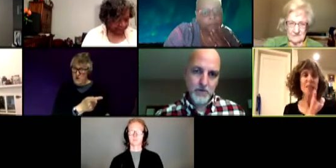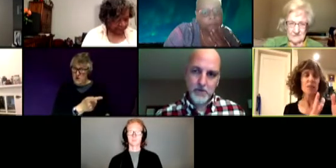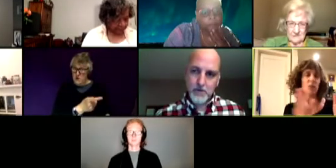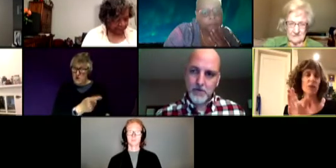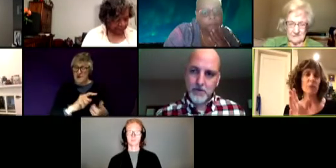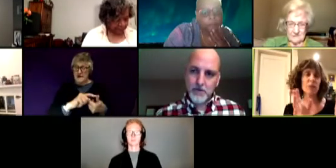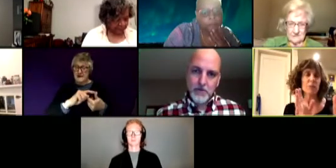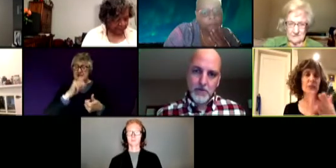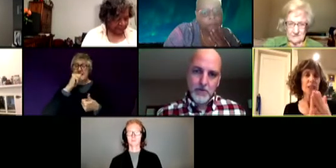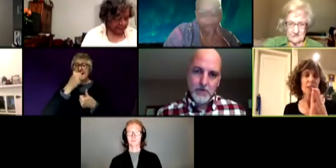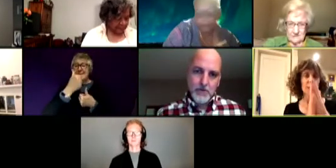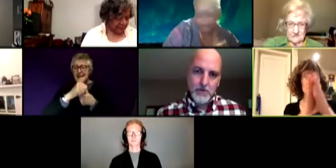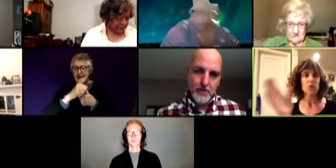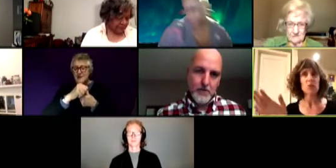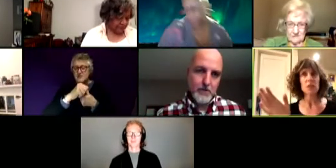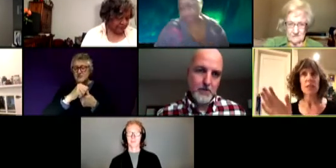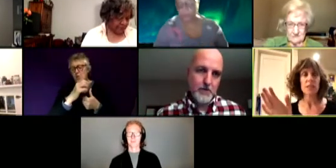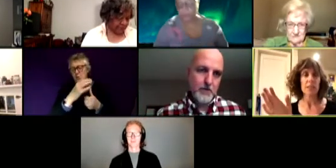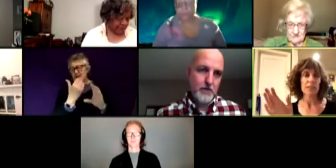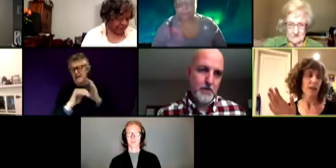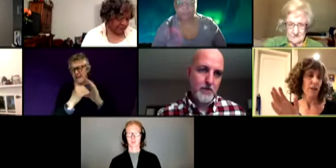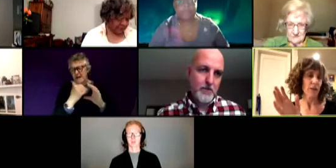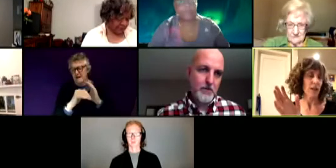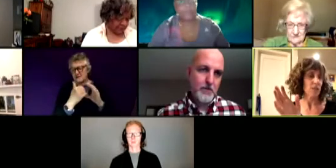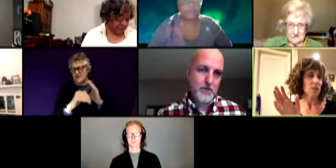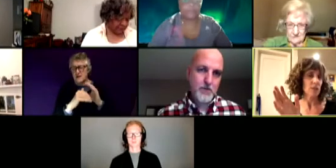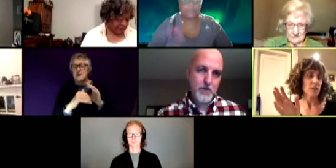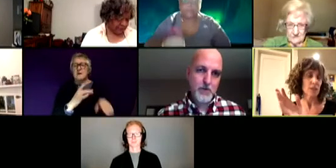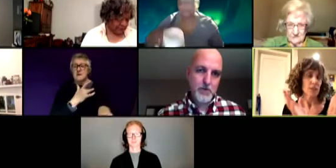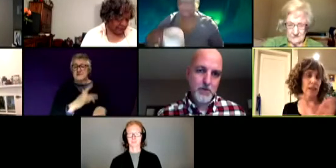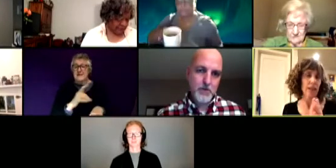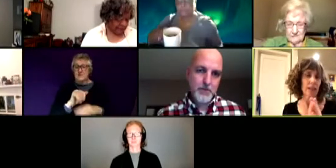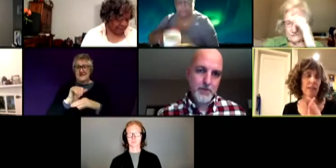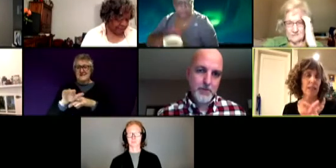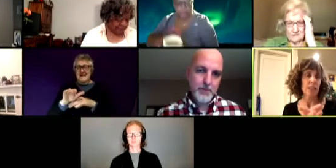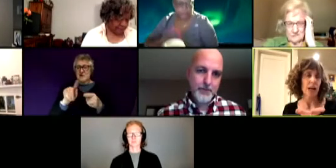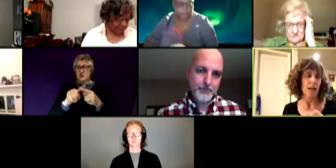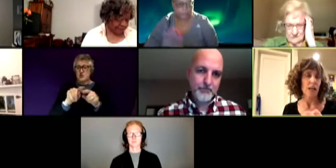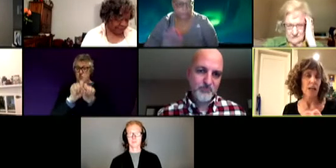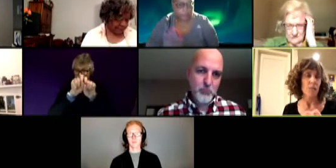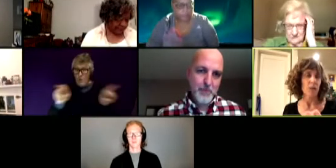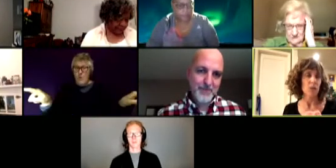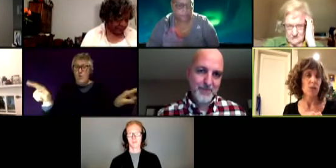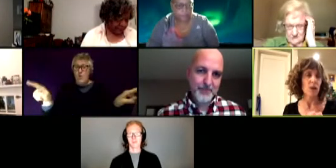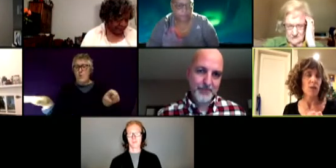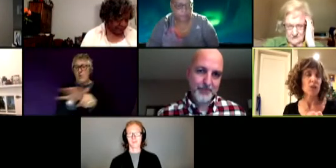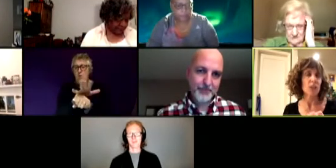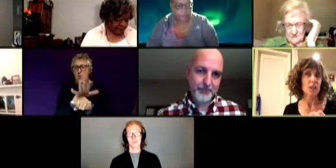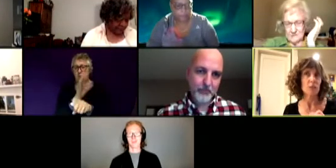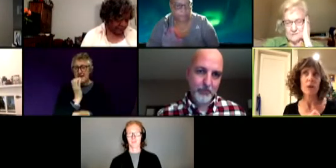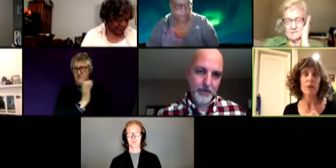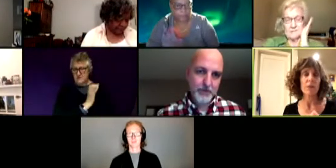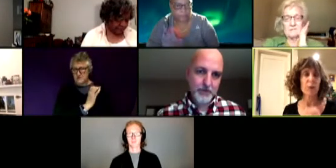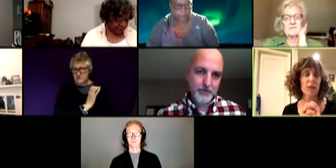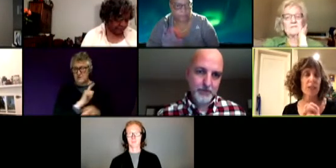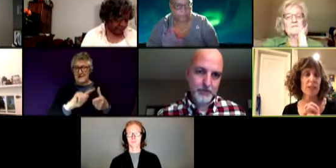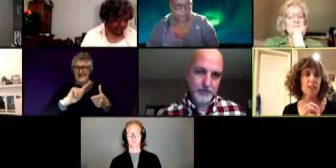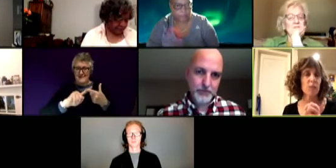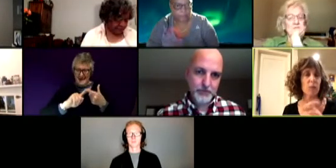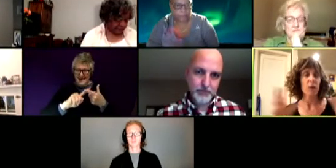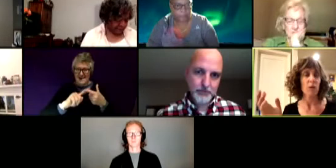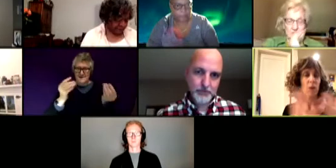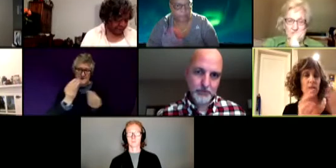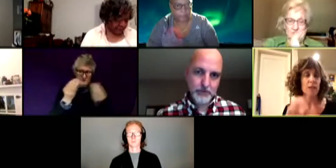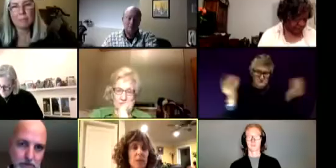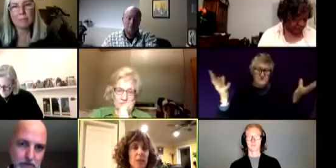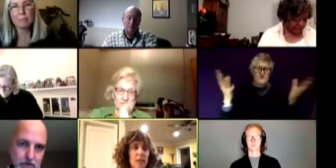be sent or emails will be sent, and it's usually sent to the entire council. And then those are shared with the bargaining team,